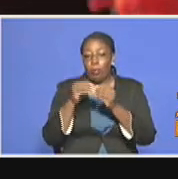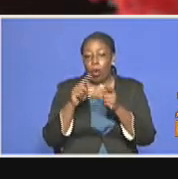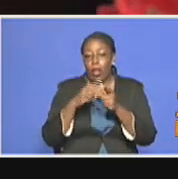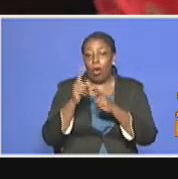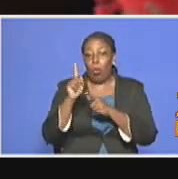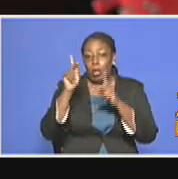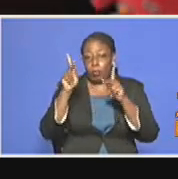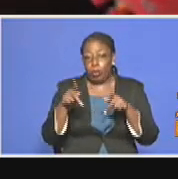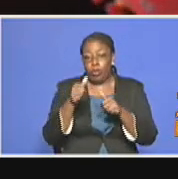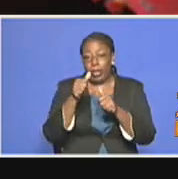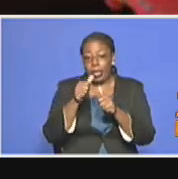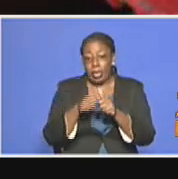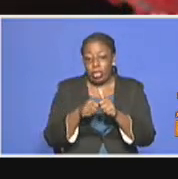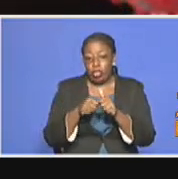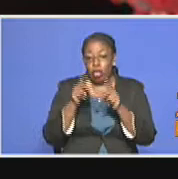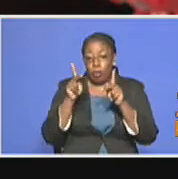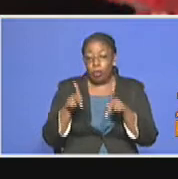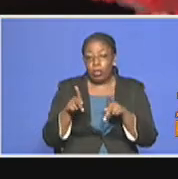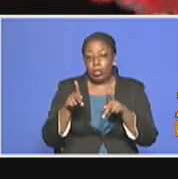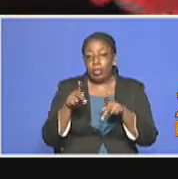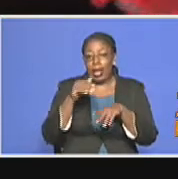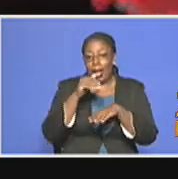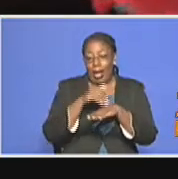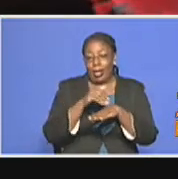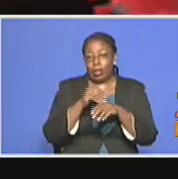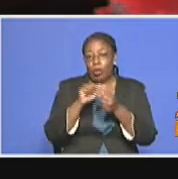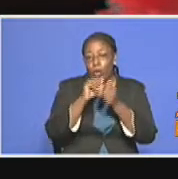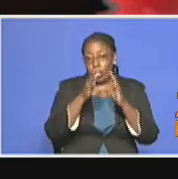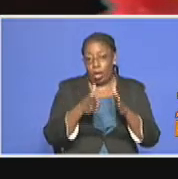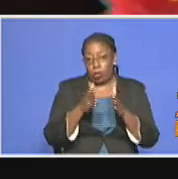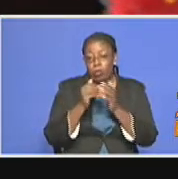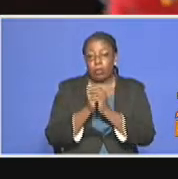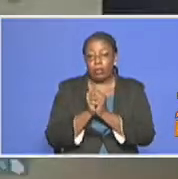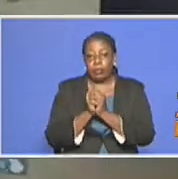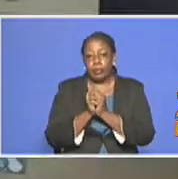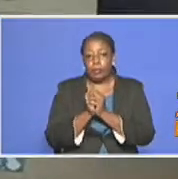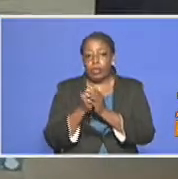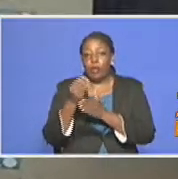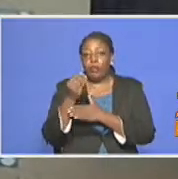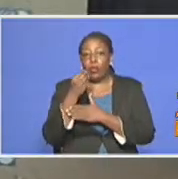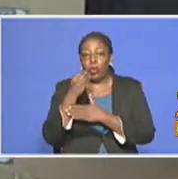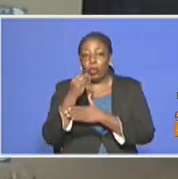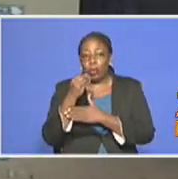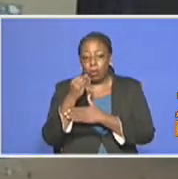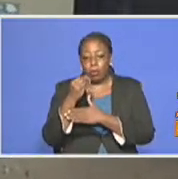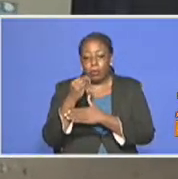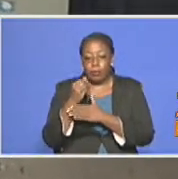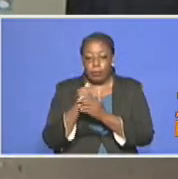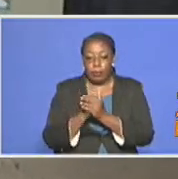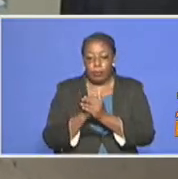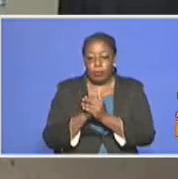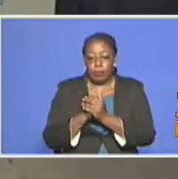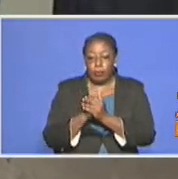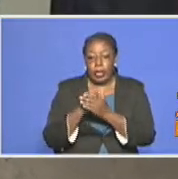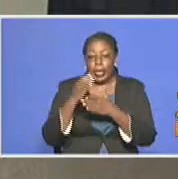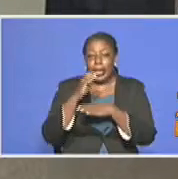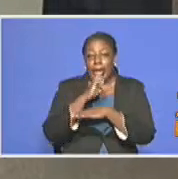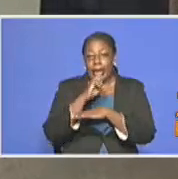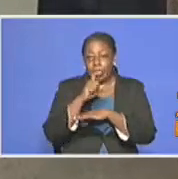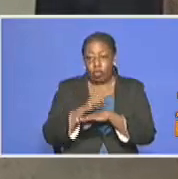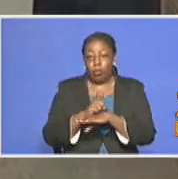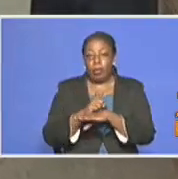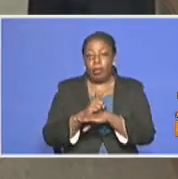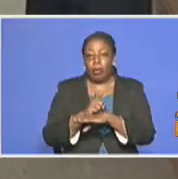one person from each household at the laundromat. AML Foods Limited, now the owner of Exuma Markets Limited